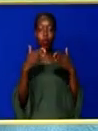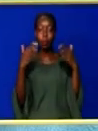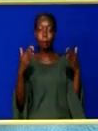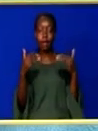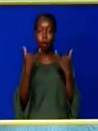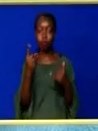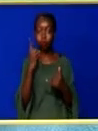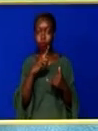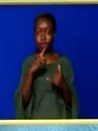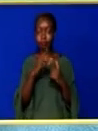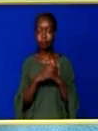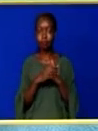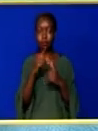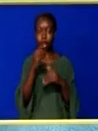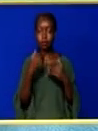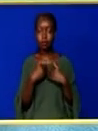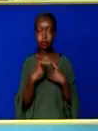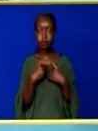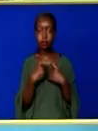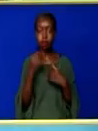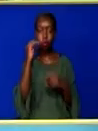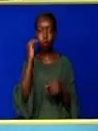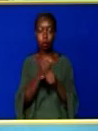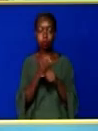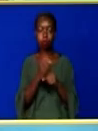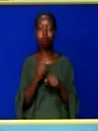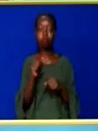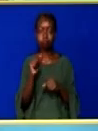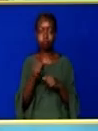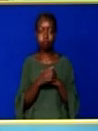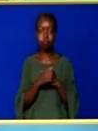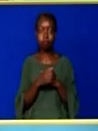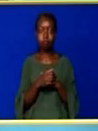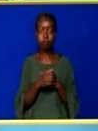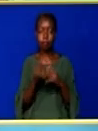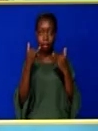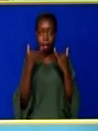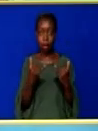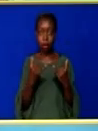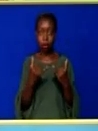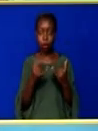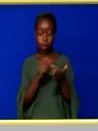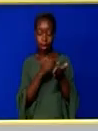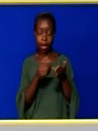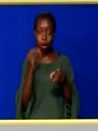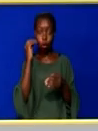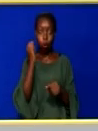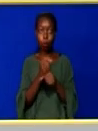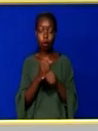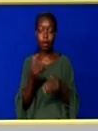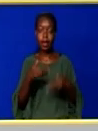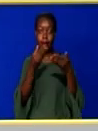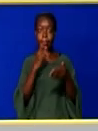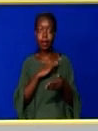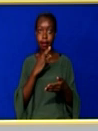the end. Or maybe you have a task or something? Just a task. Kindly. Yes. So they will have to take it down. Yes. Give